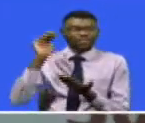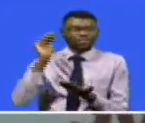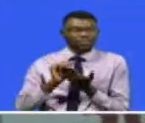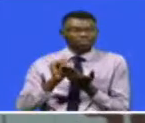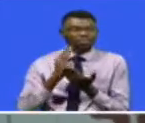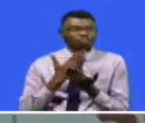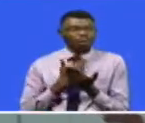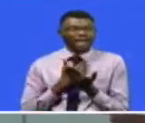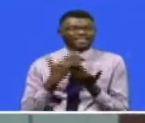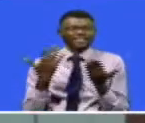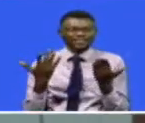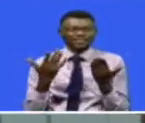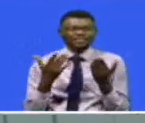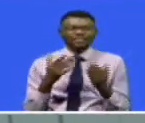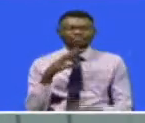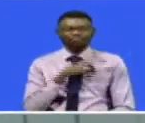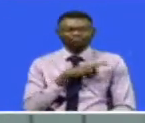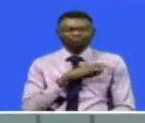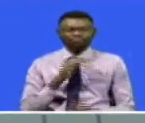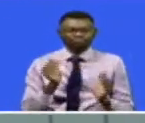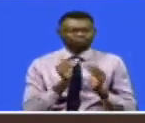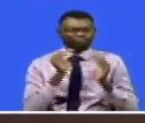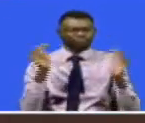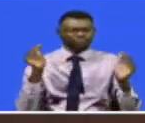its nets wider on the continent.